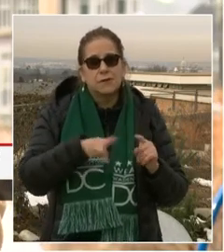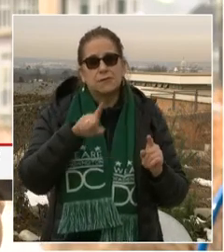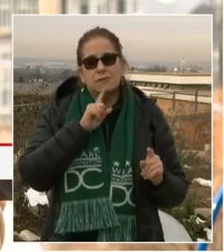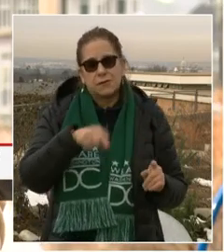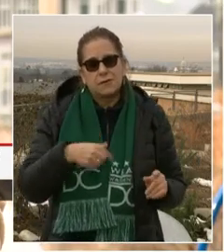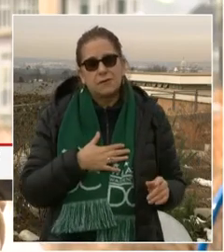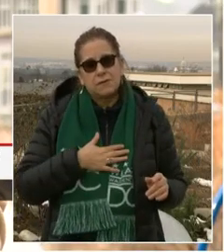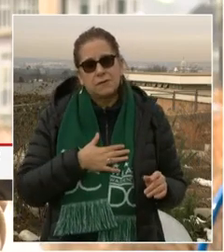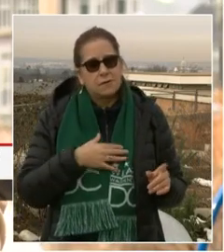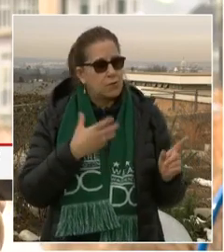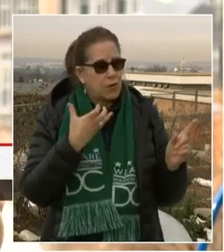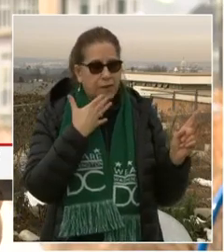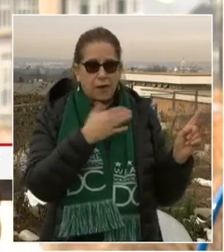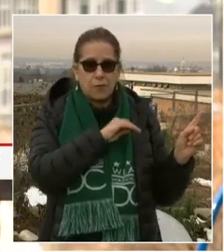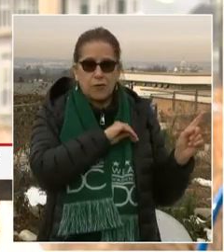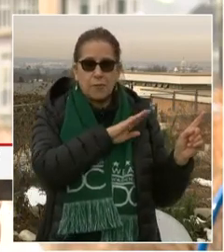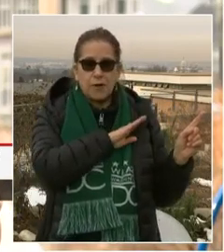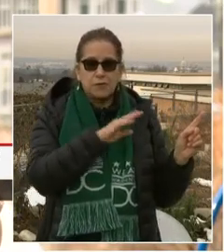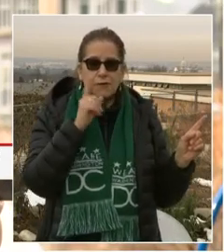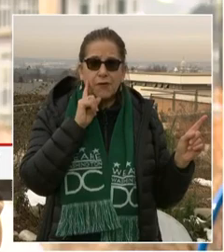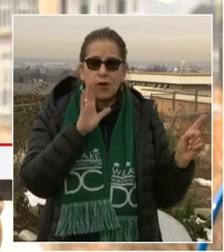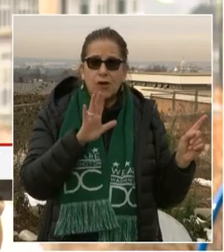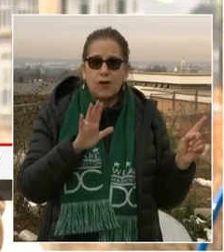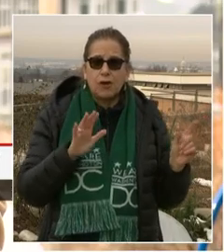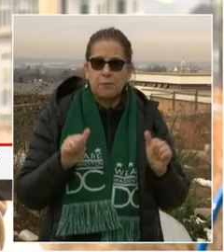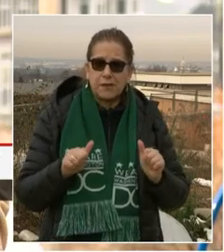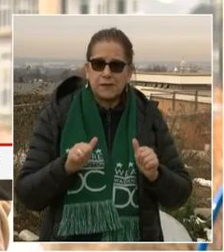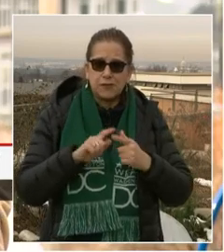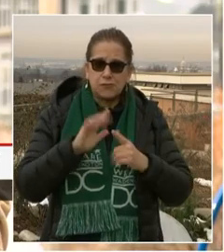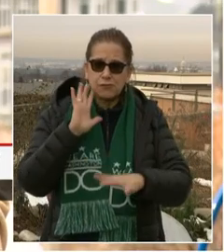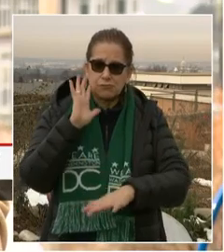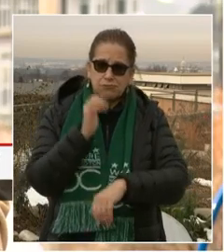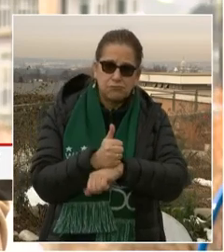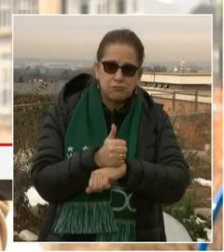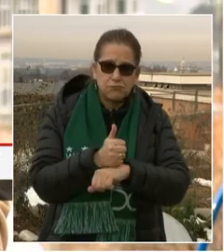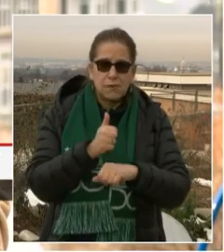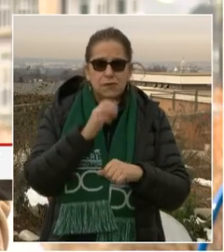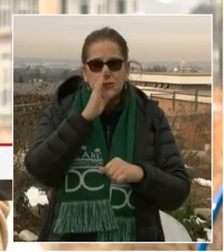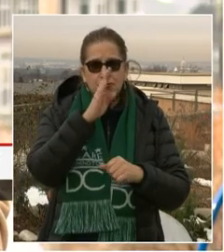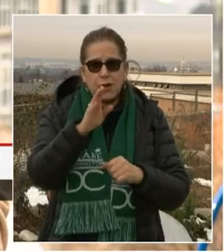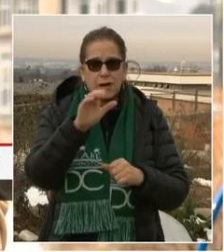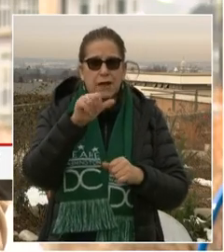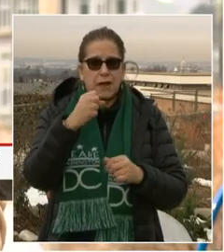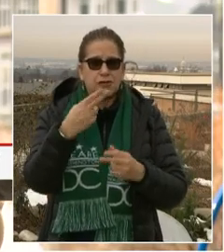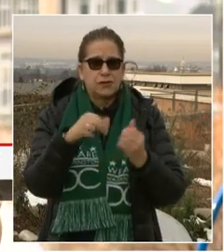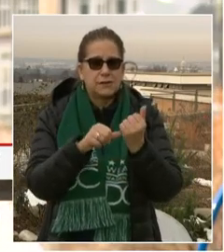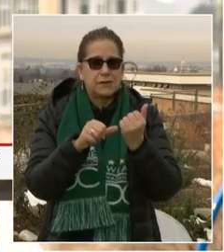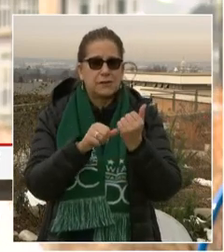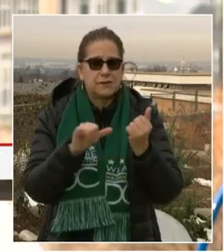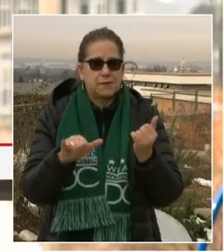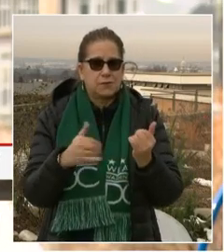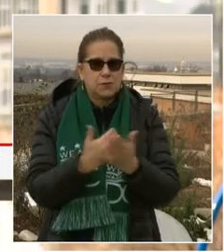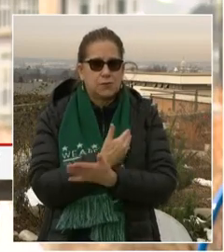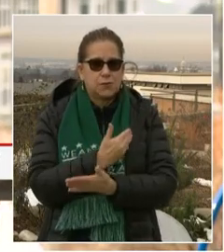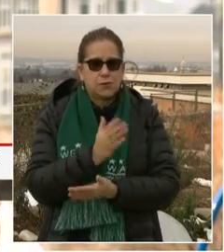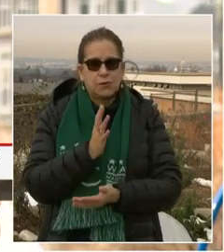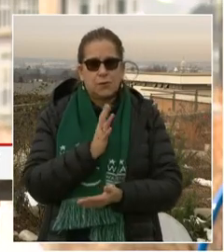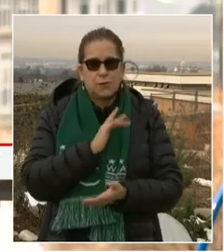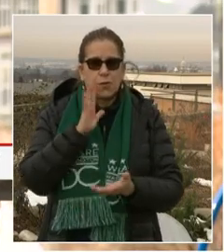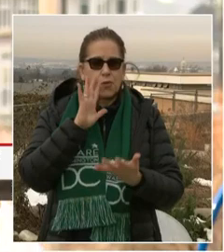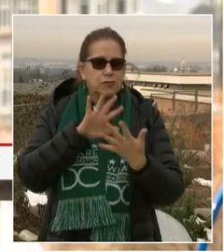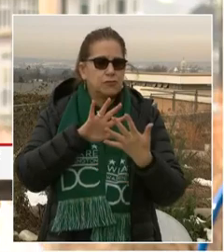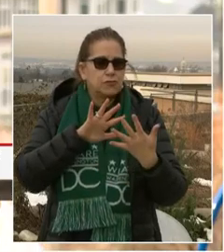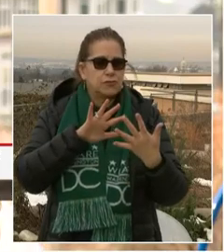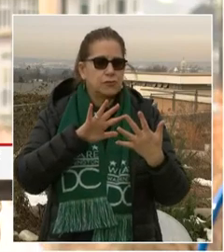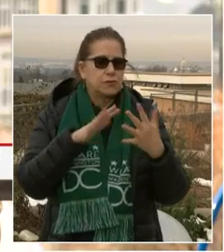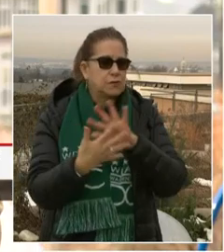advance maternal health and families' economic security will be transformational in providing families living in difficult circumstances with